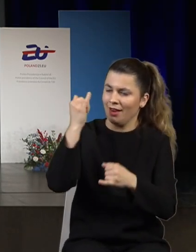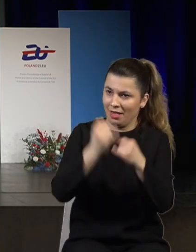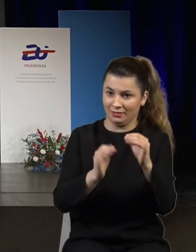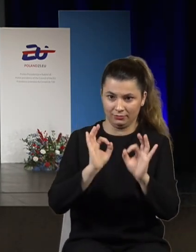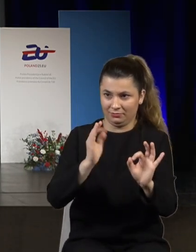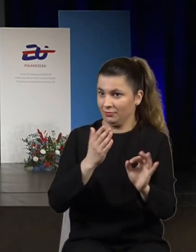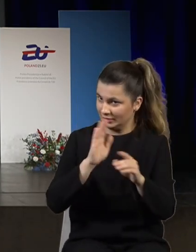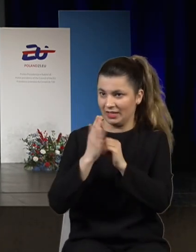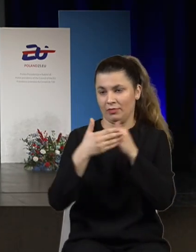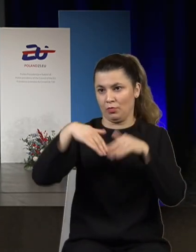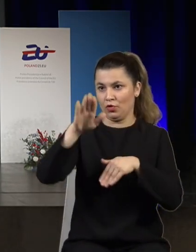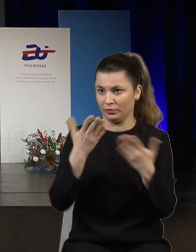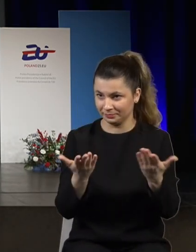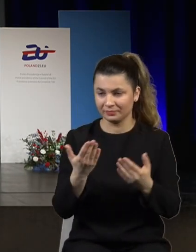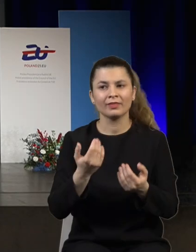results.